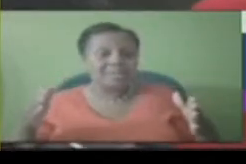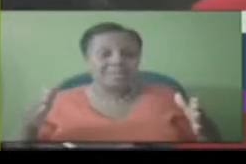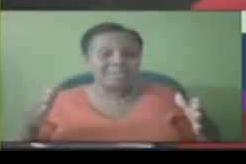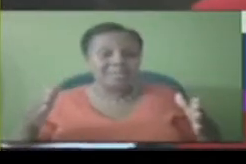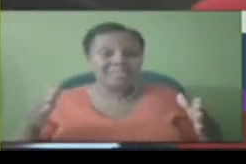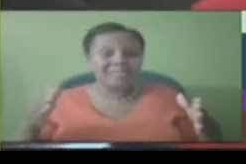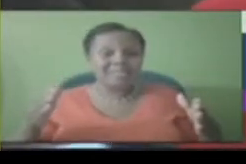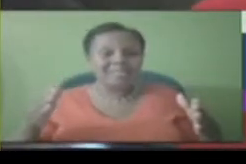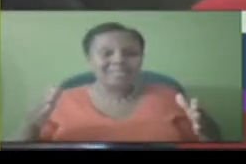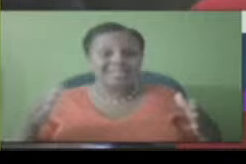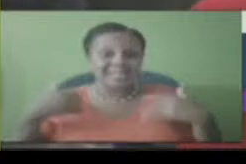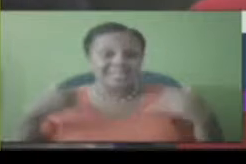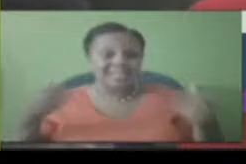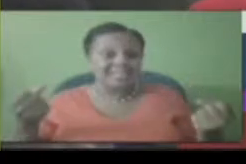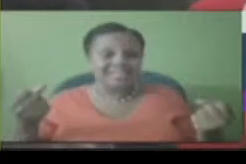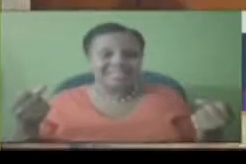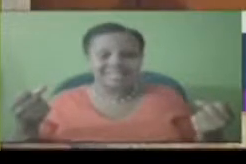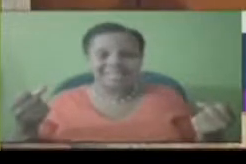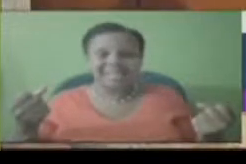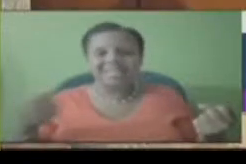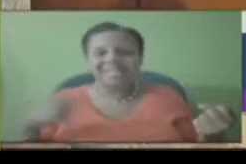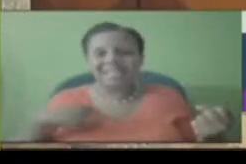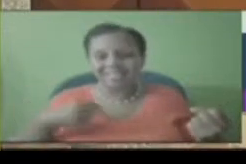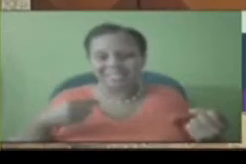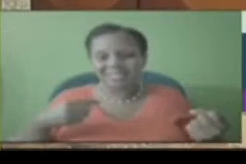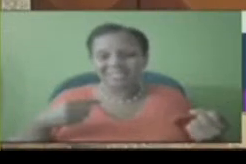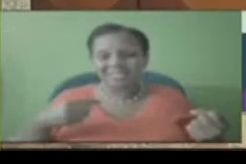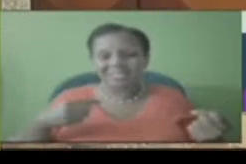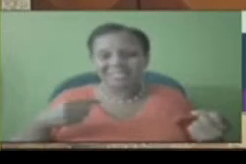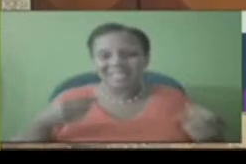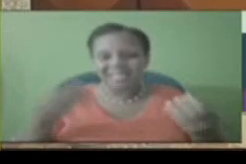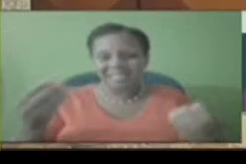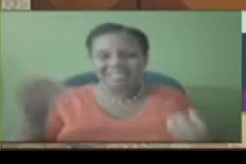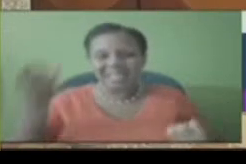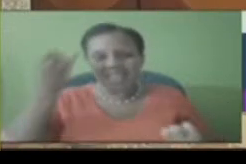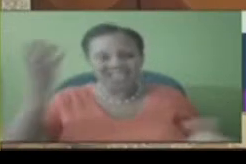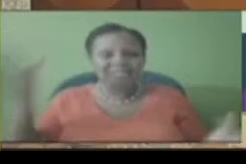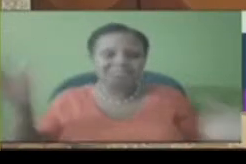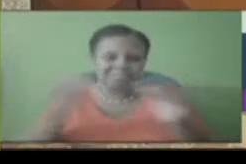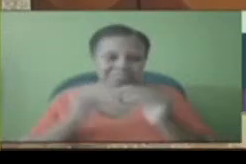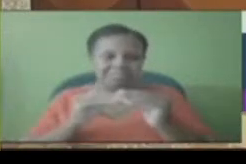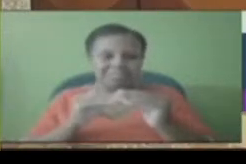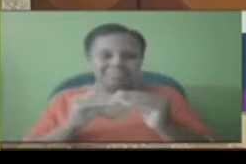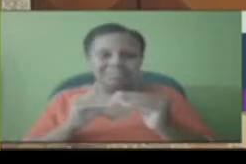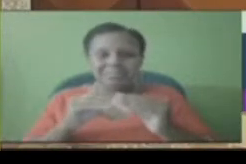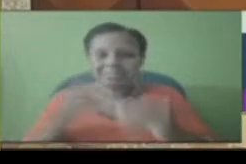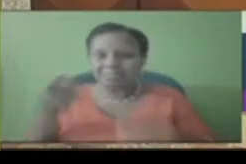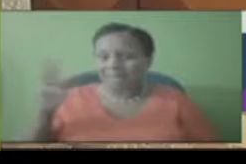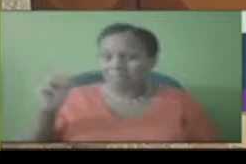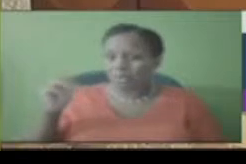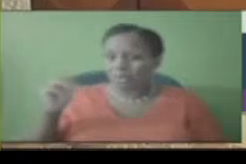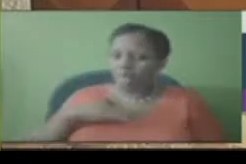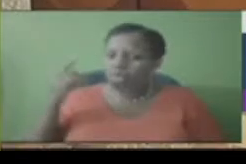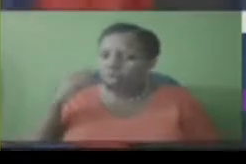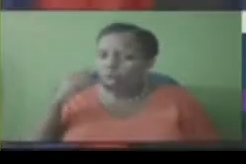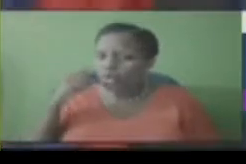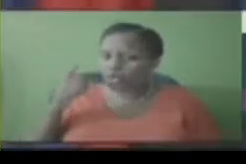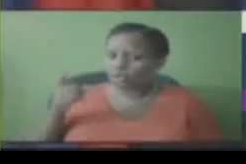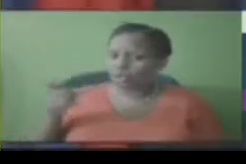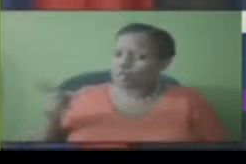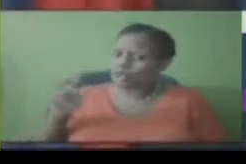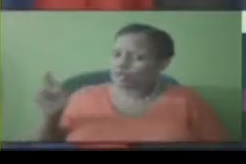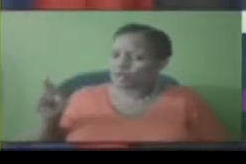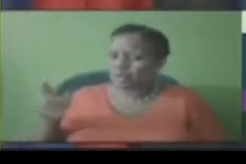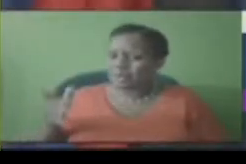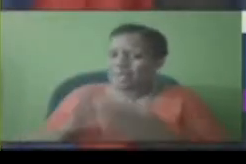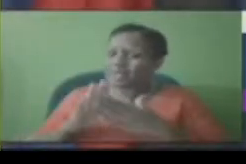I thought the more pertinent question, I thought the question you were going to ask is, who did it? Maybe you're not interested in that.